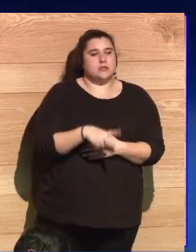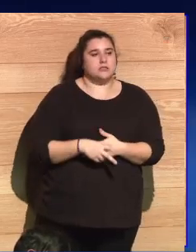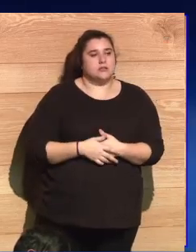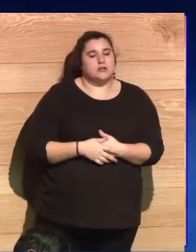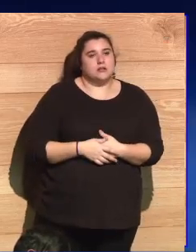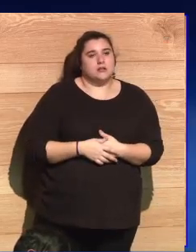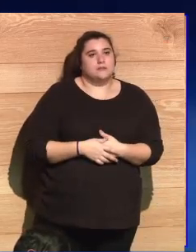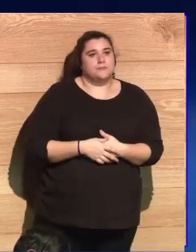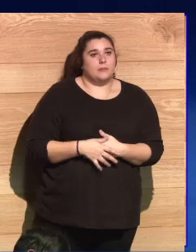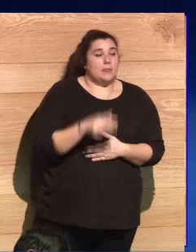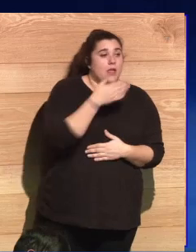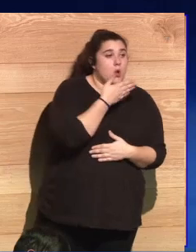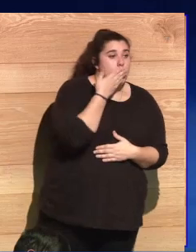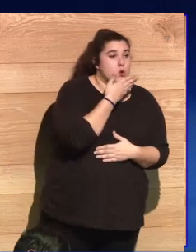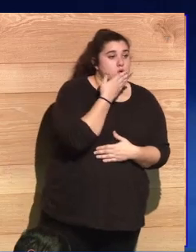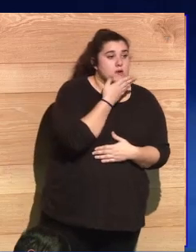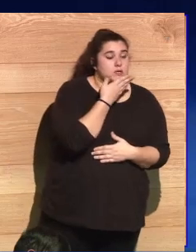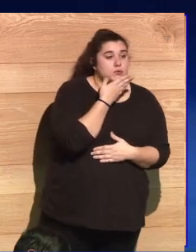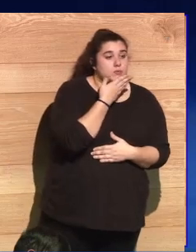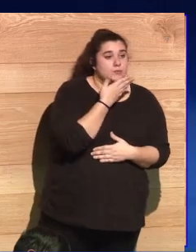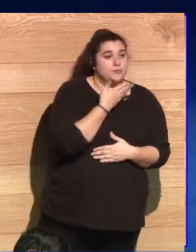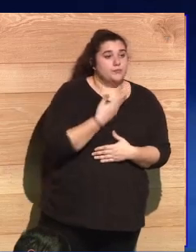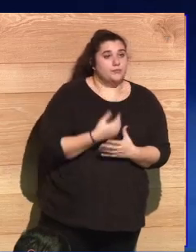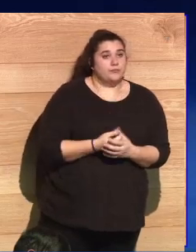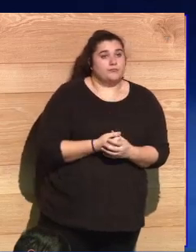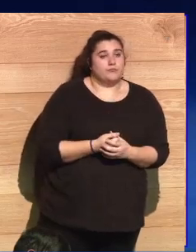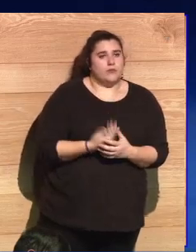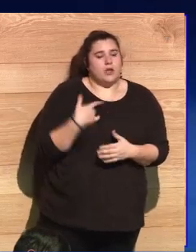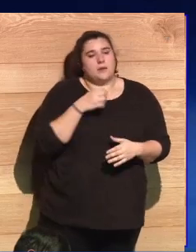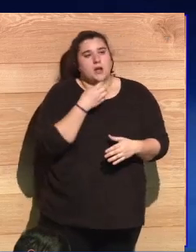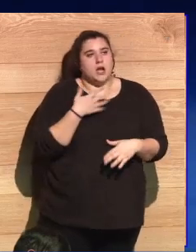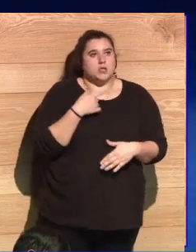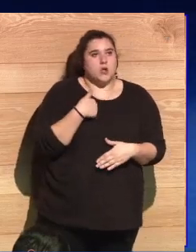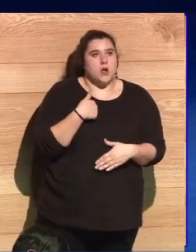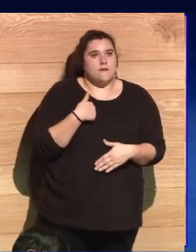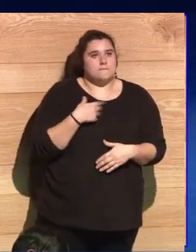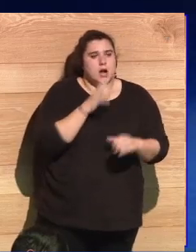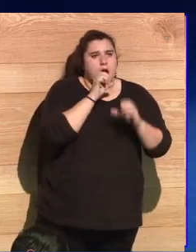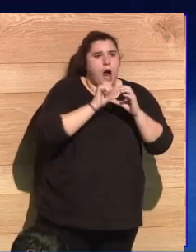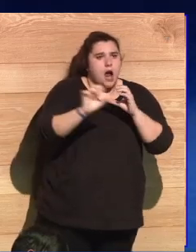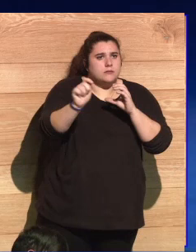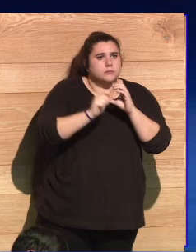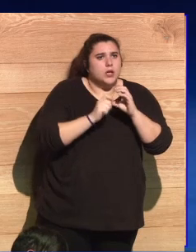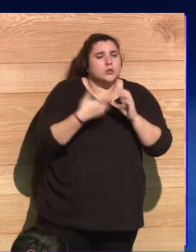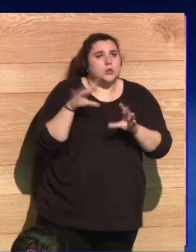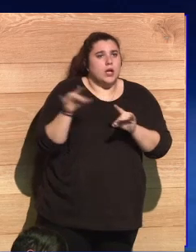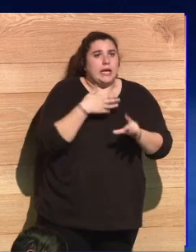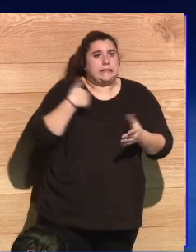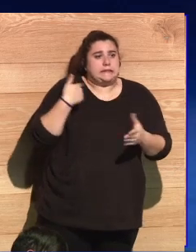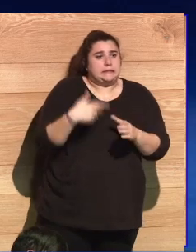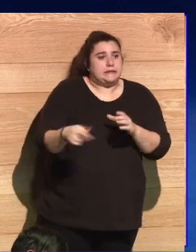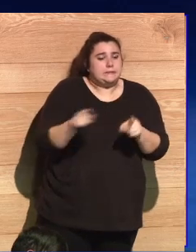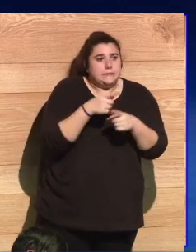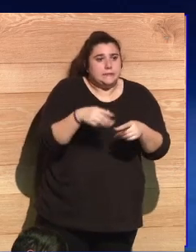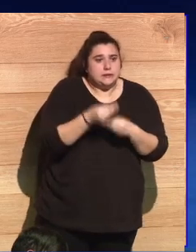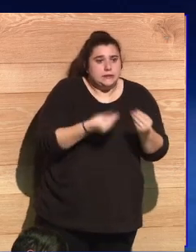was tried to join the band, I wanted to play French horn, but they started me out on an E-flat horn, which is like